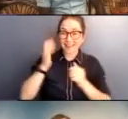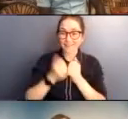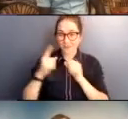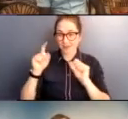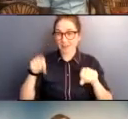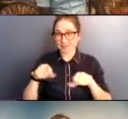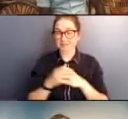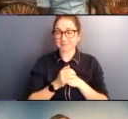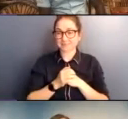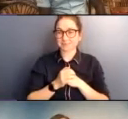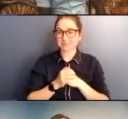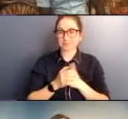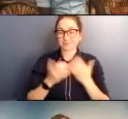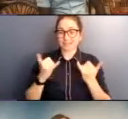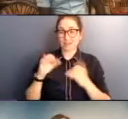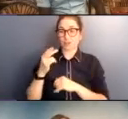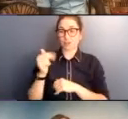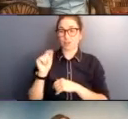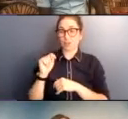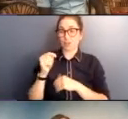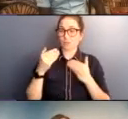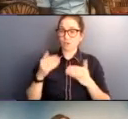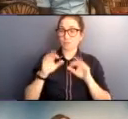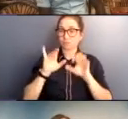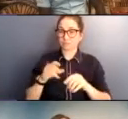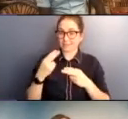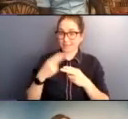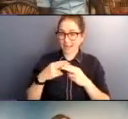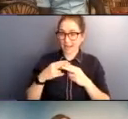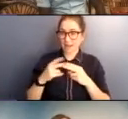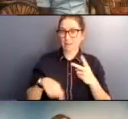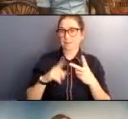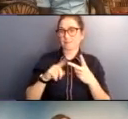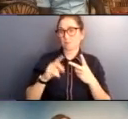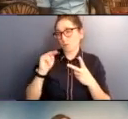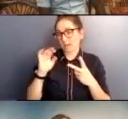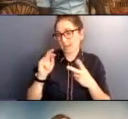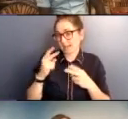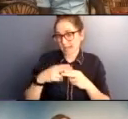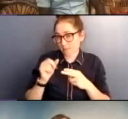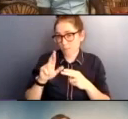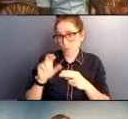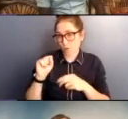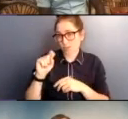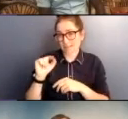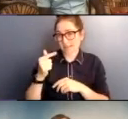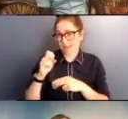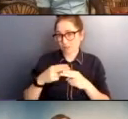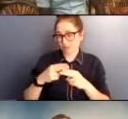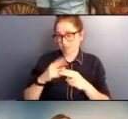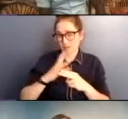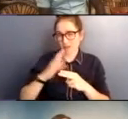So in the chat box, just let us know your name or a nickname or a stage name if you're an artist, the city